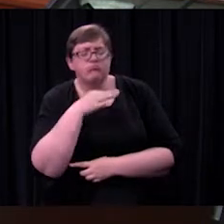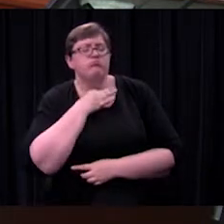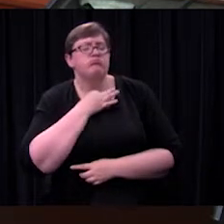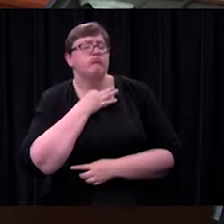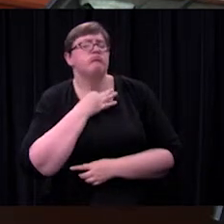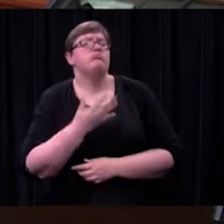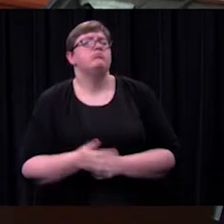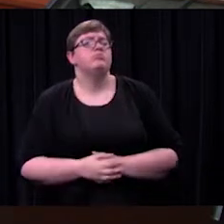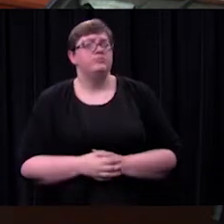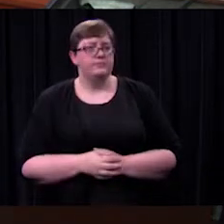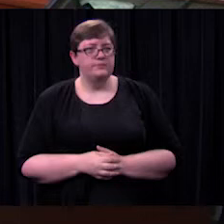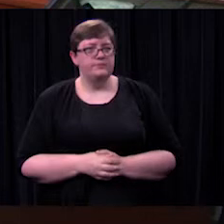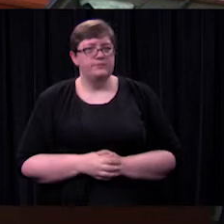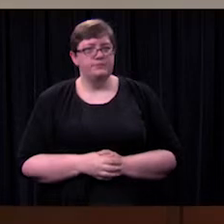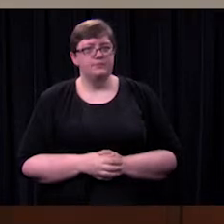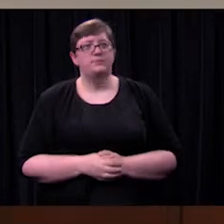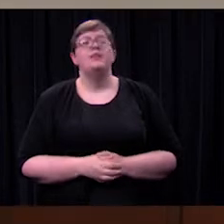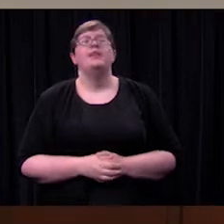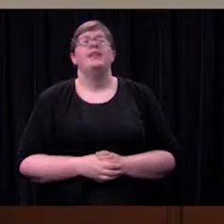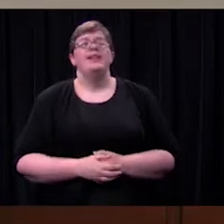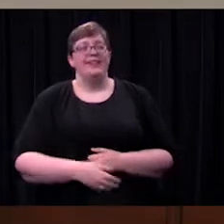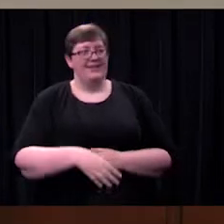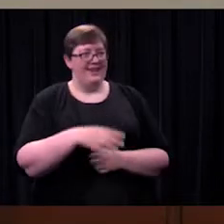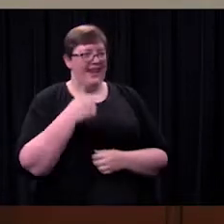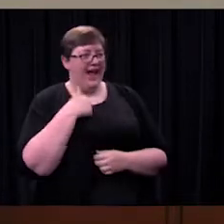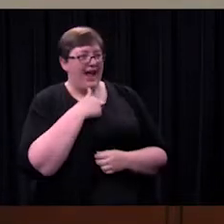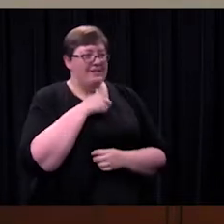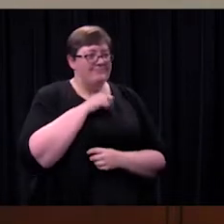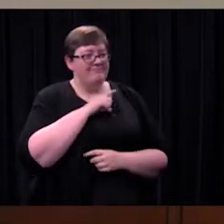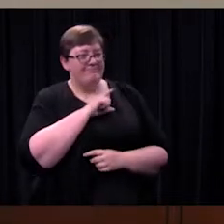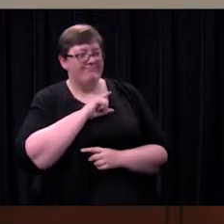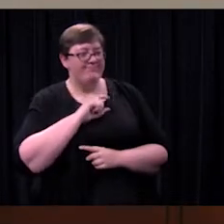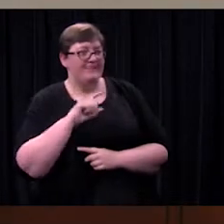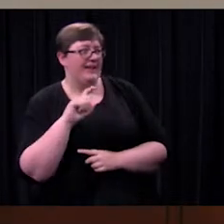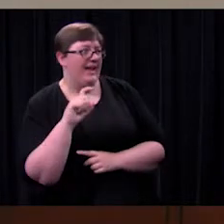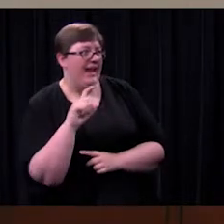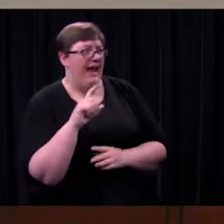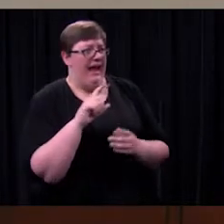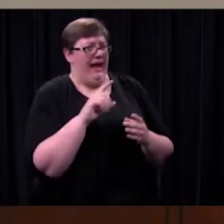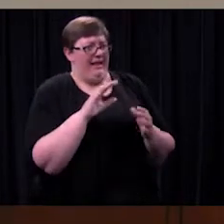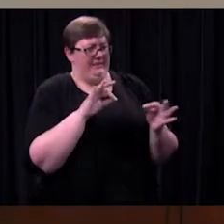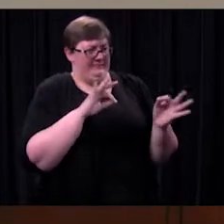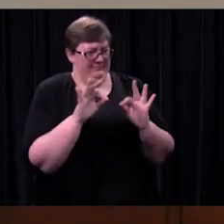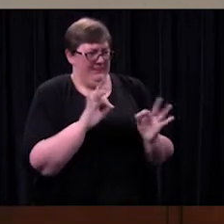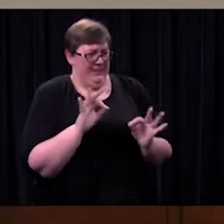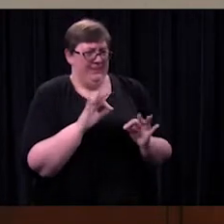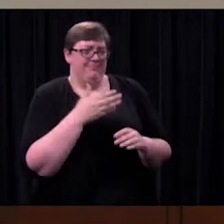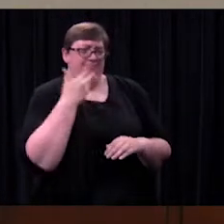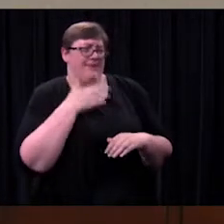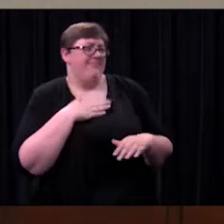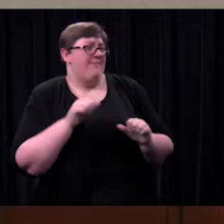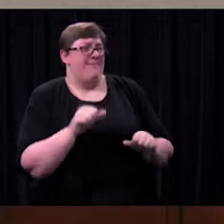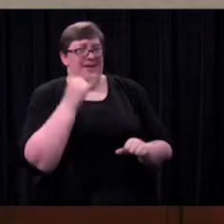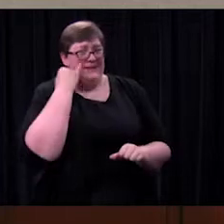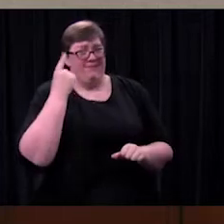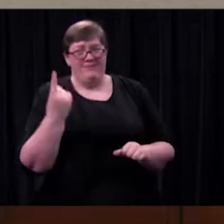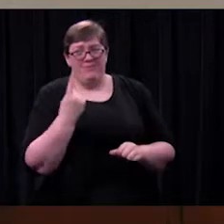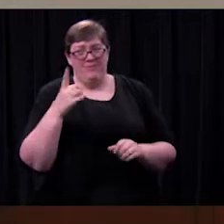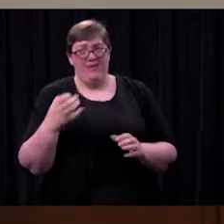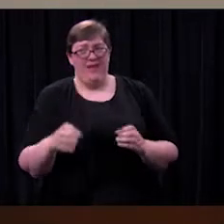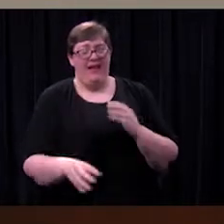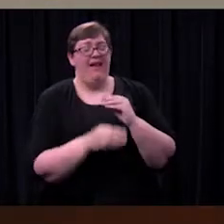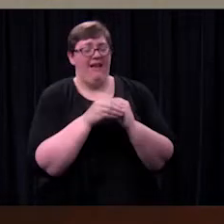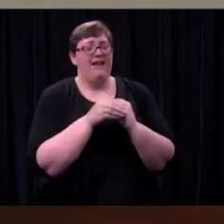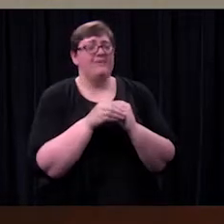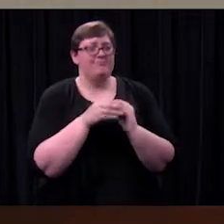Thank you. Dr. Yeager? So I'll stumble my way through, and then if Rich wants to add anything, he's welcome to do that. You know, the MAP right now is giving us some